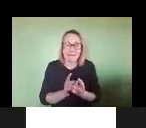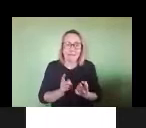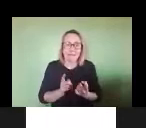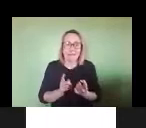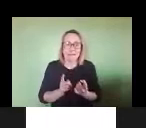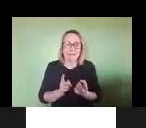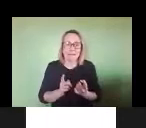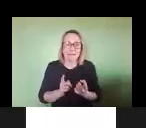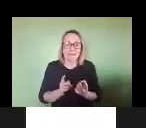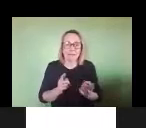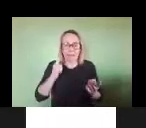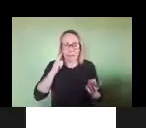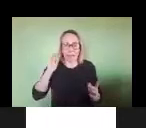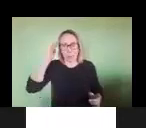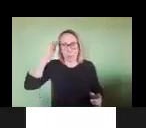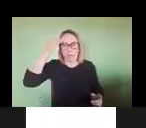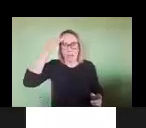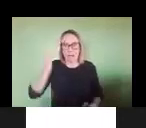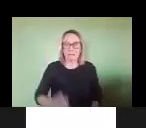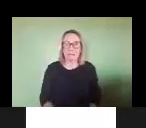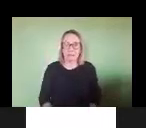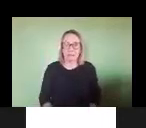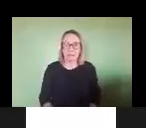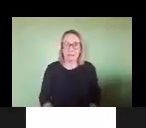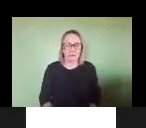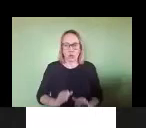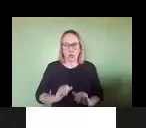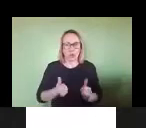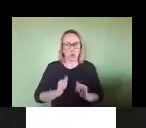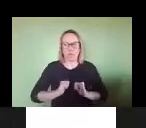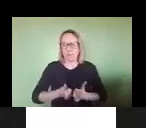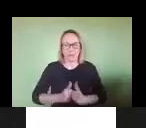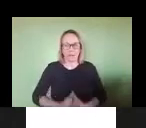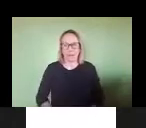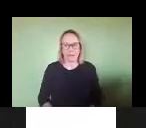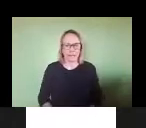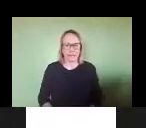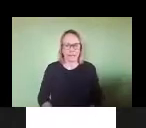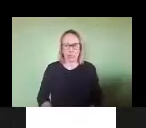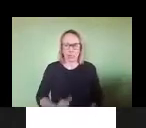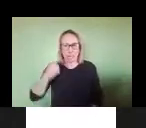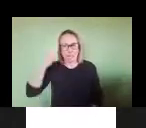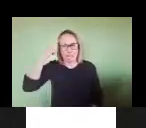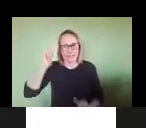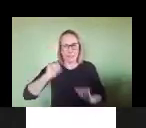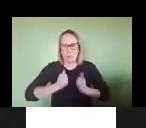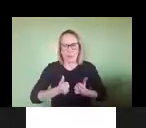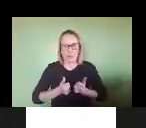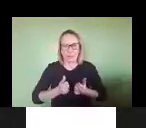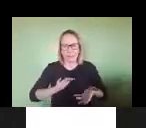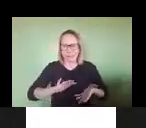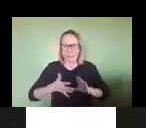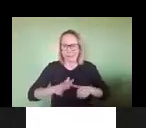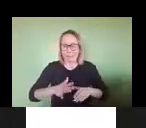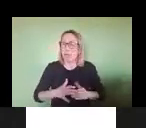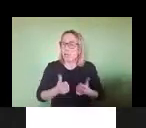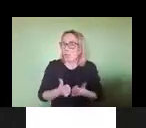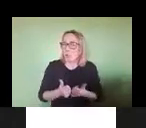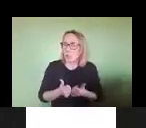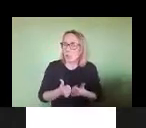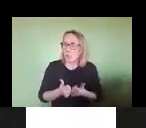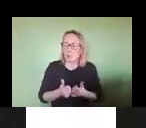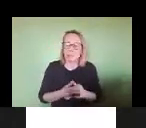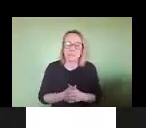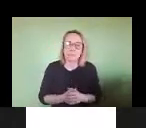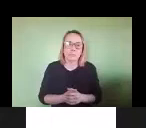you'd probably go mad. Yeah, you would. It wouldn't be good for your well-being. Yeah. Would it be good for your mental well-being? It's good for your mental well-being as